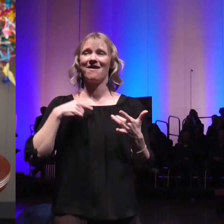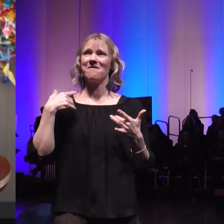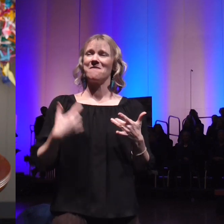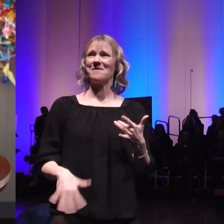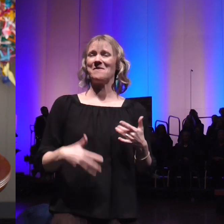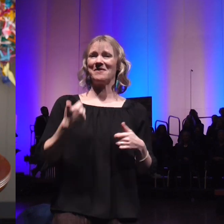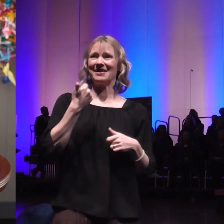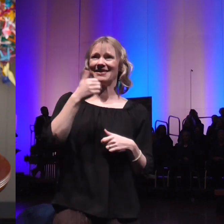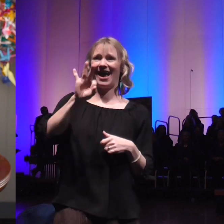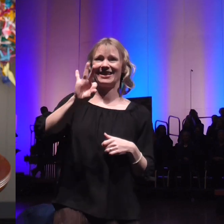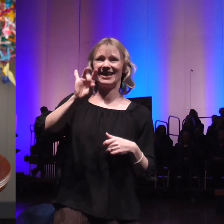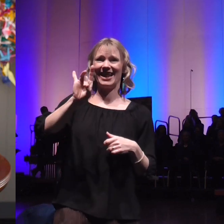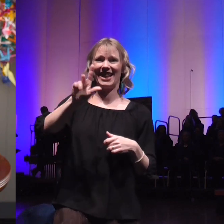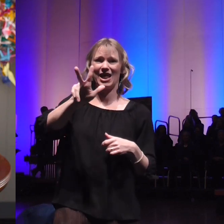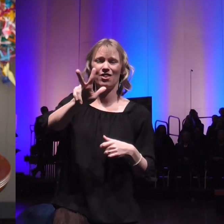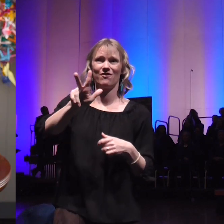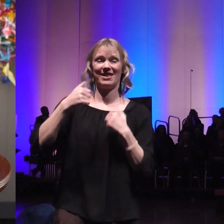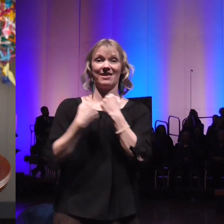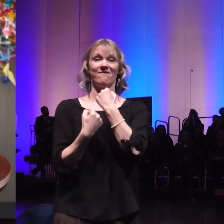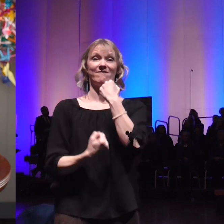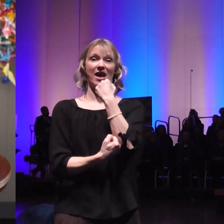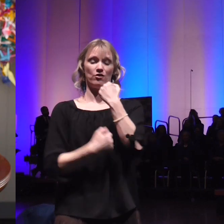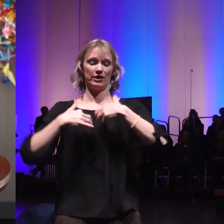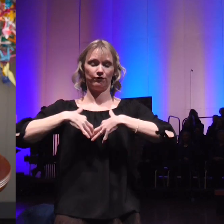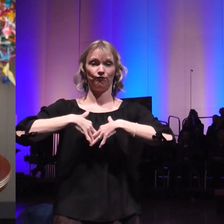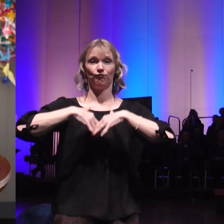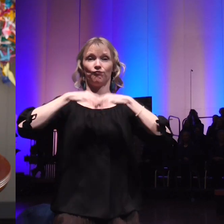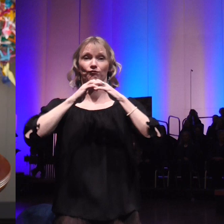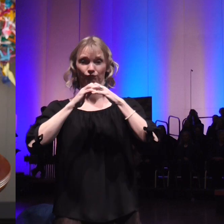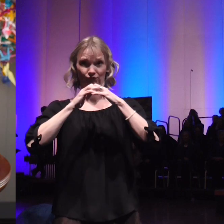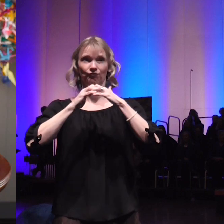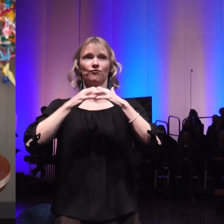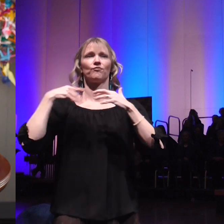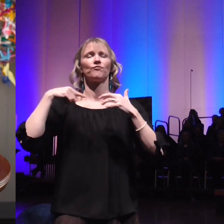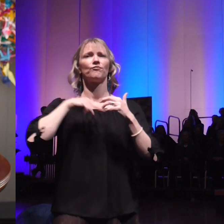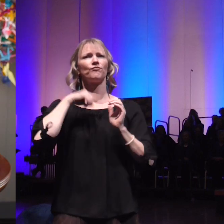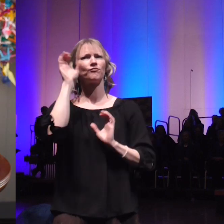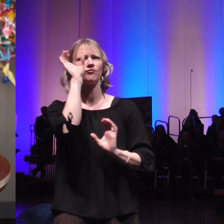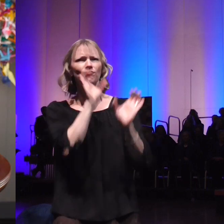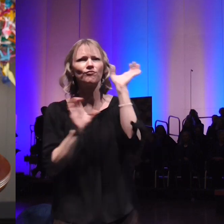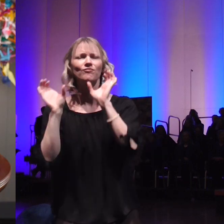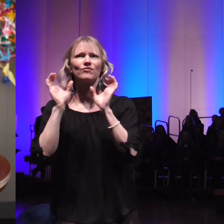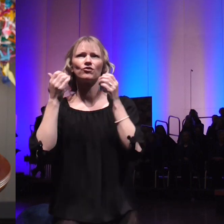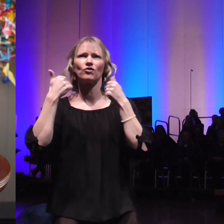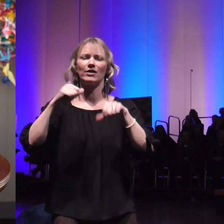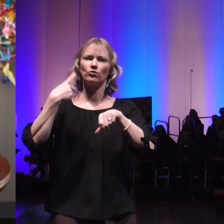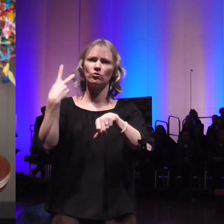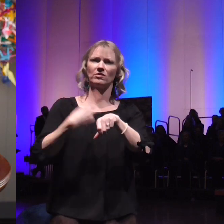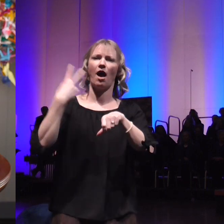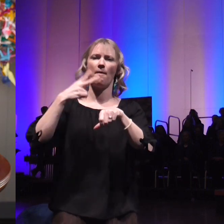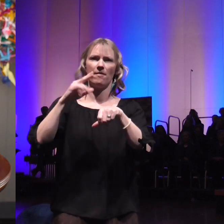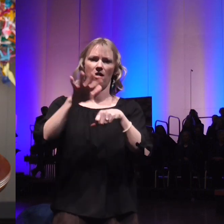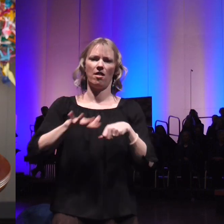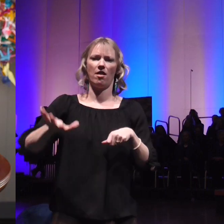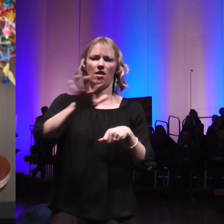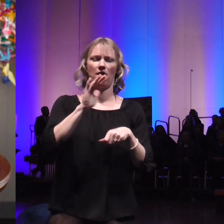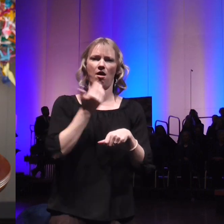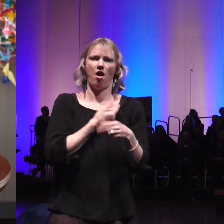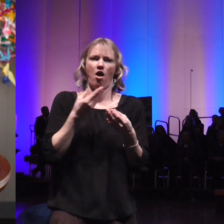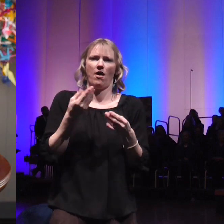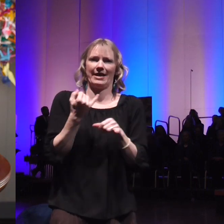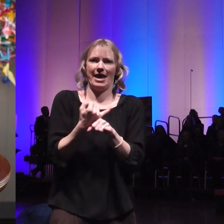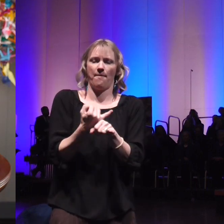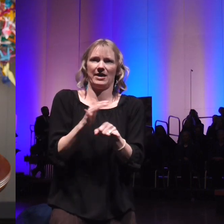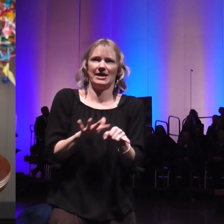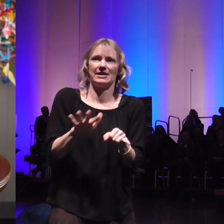in 1983, the foundation was formed as we were seeking to double the acreage of our site and